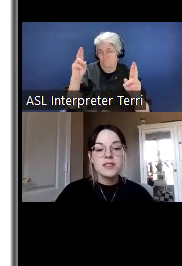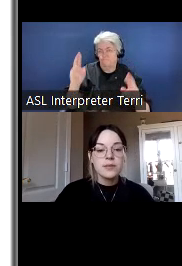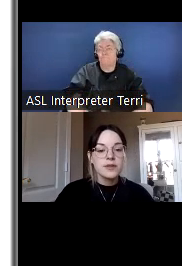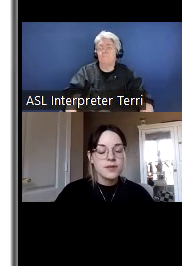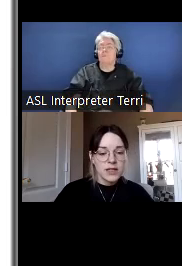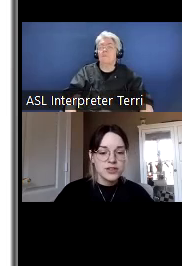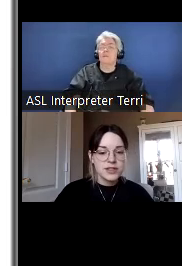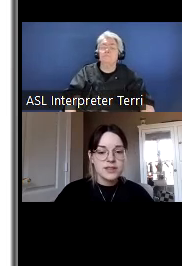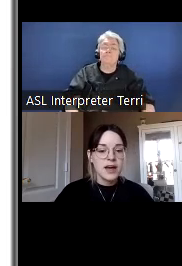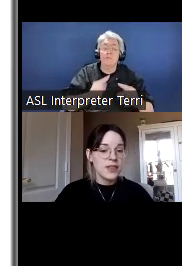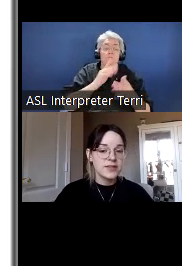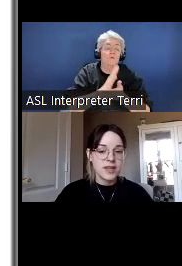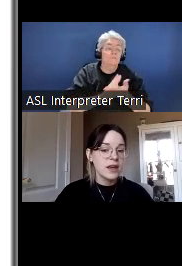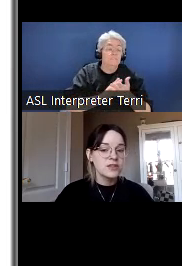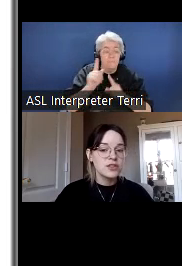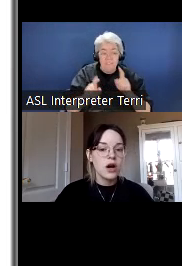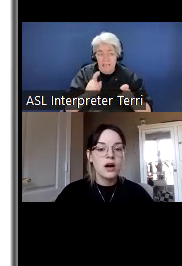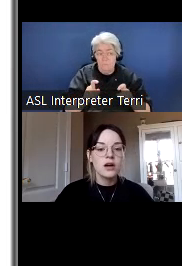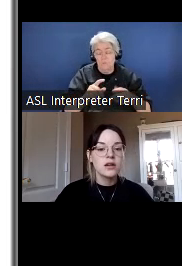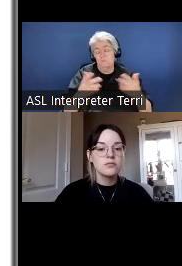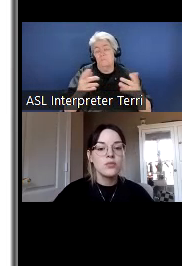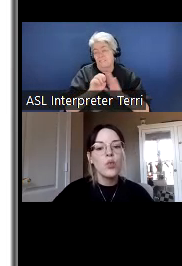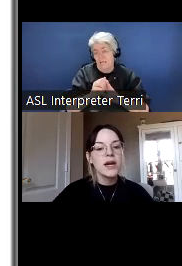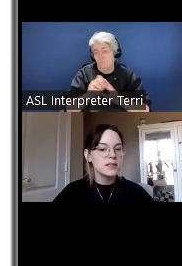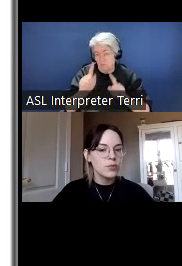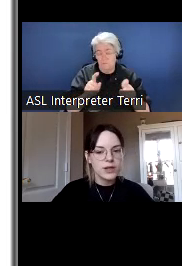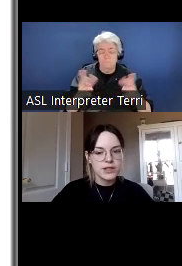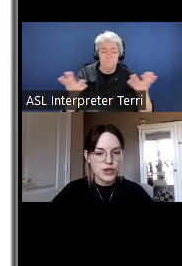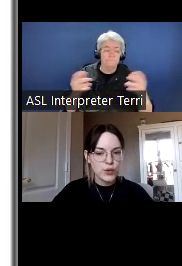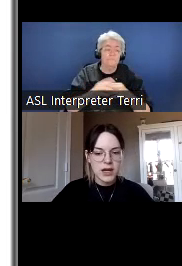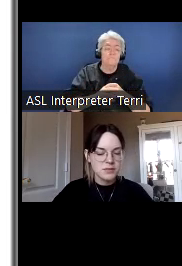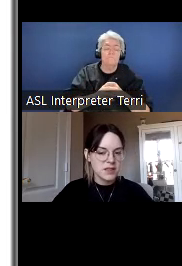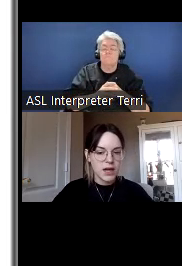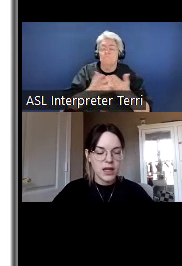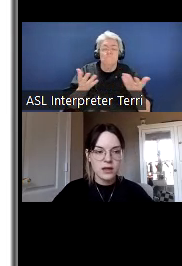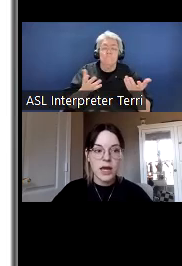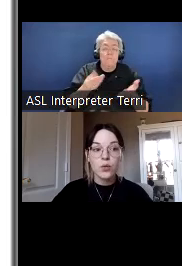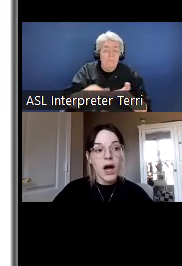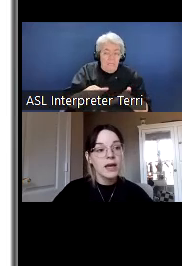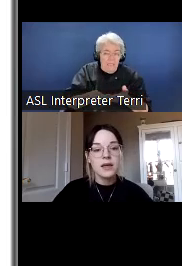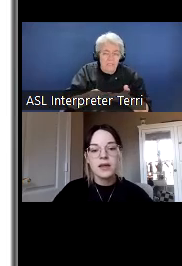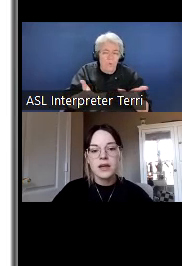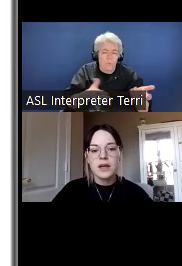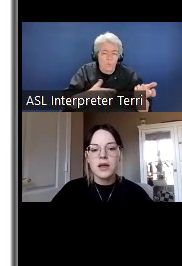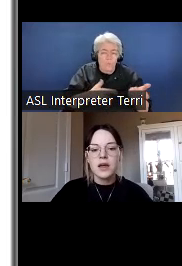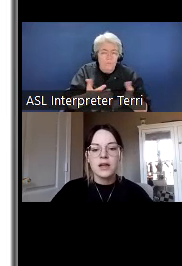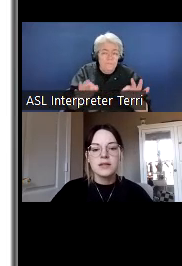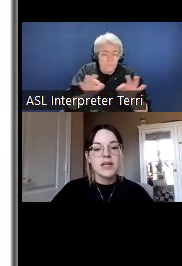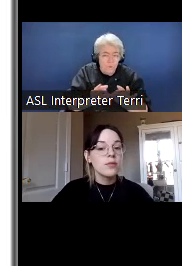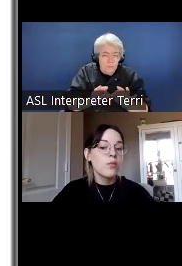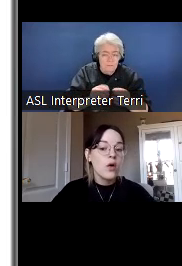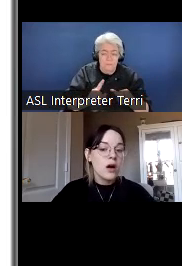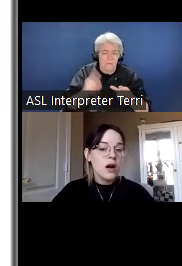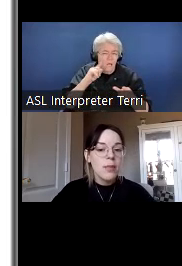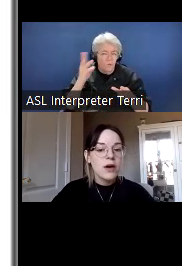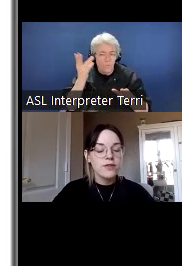So some examples of questions at this stage are, what is important to you when it comes to money and why?